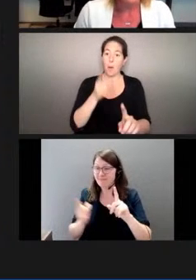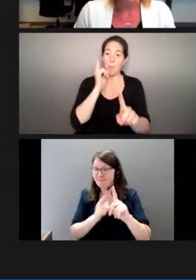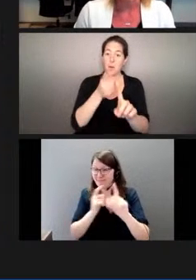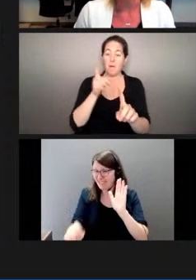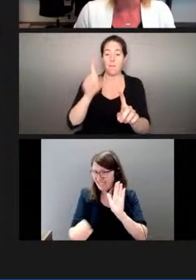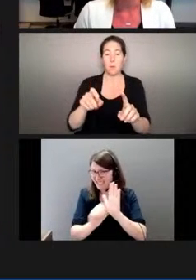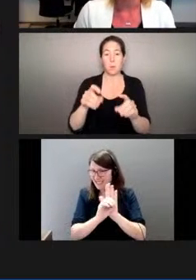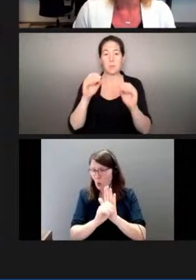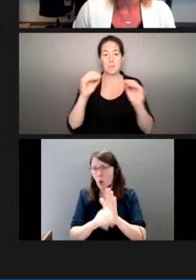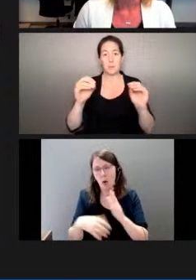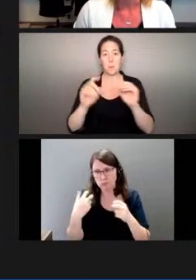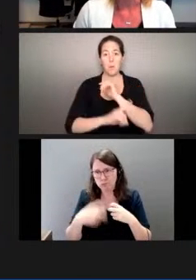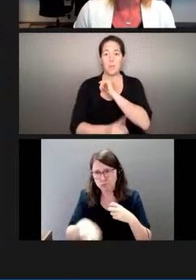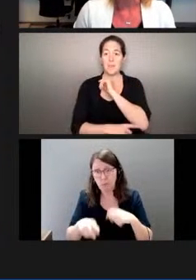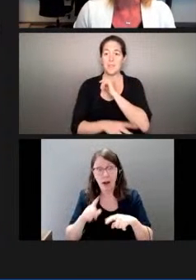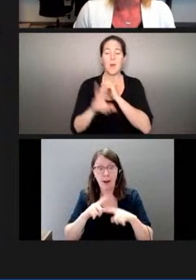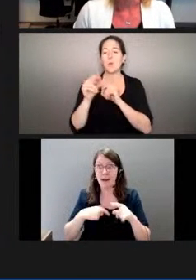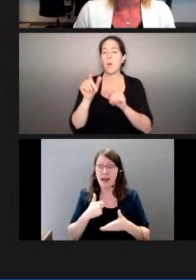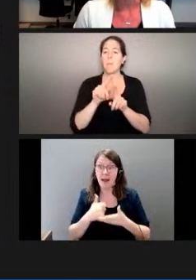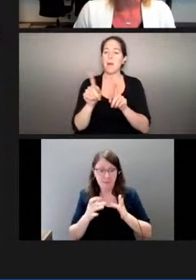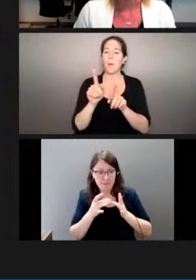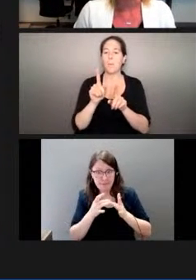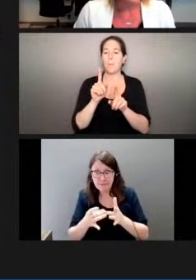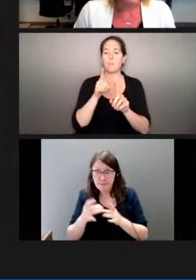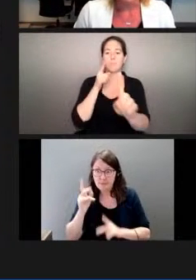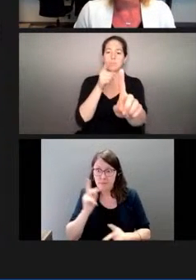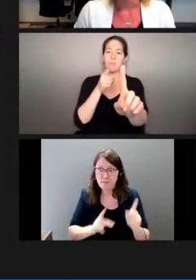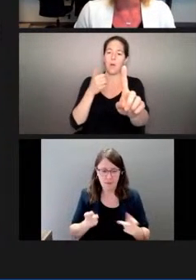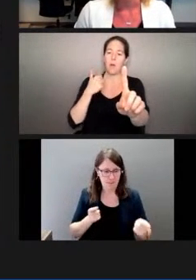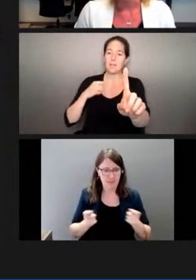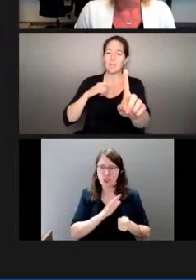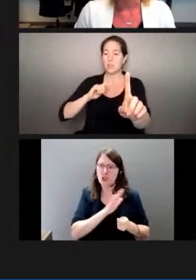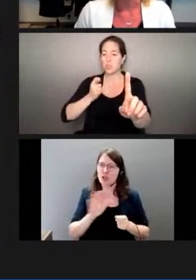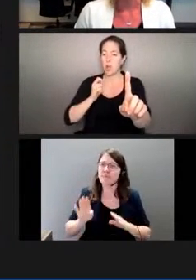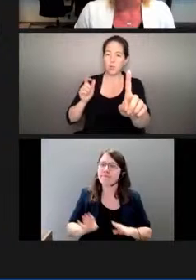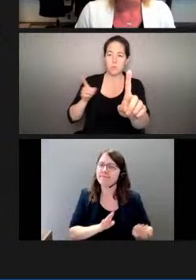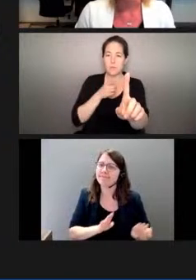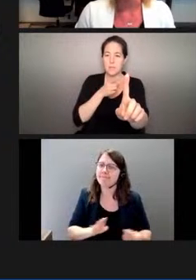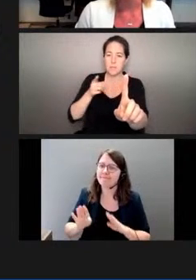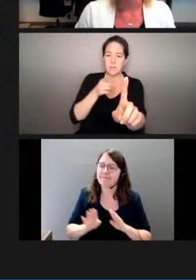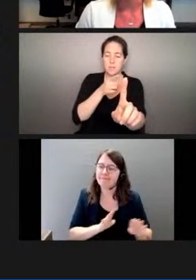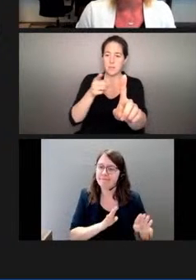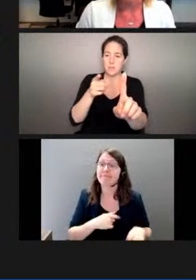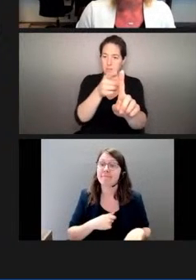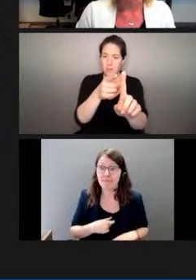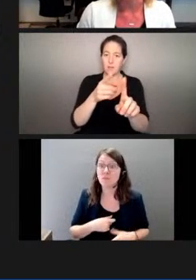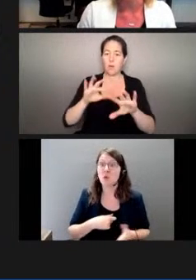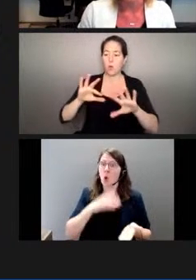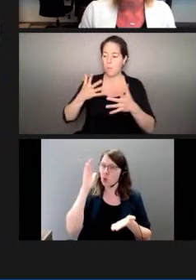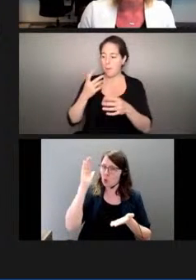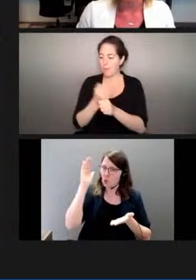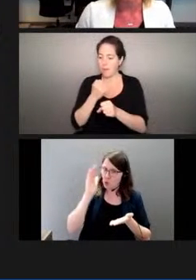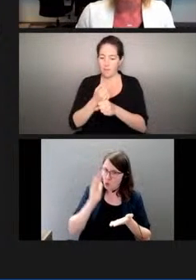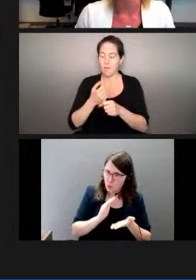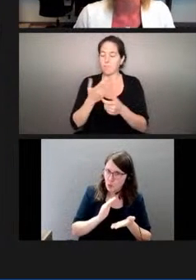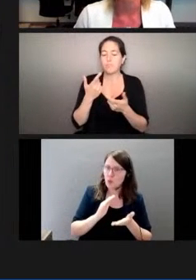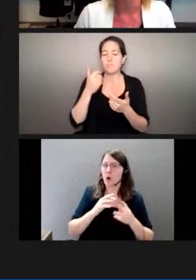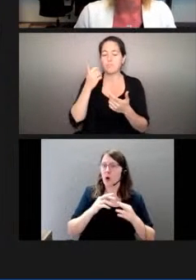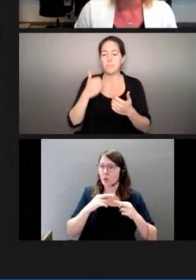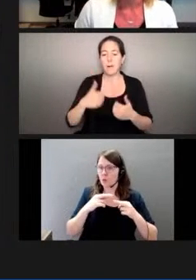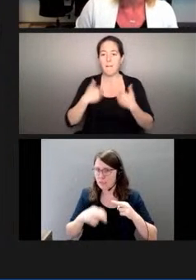and practices. So focusing more heavily on waste prevention, reduction, reuse, and recycling over